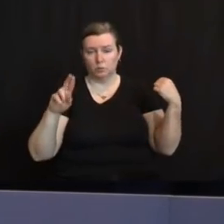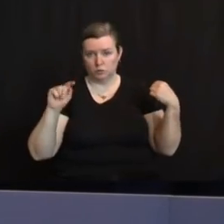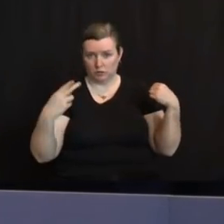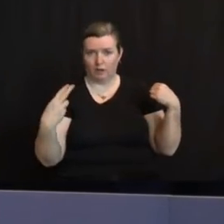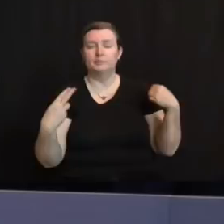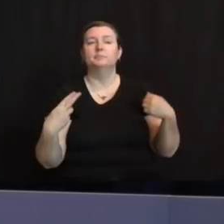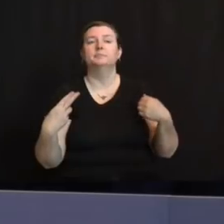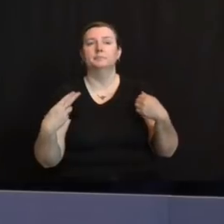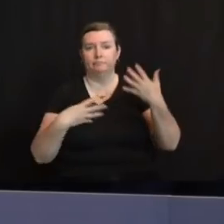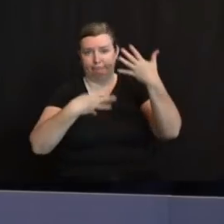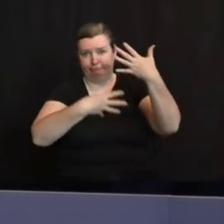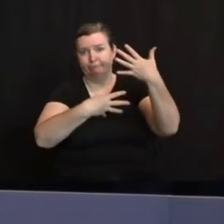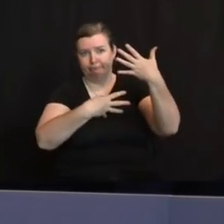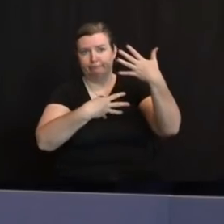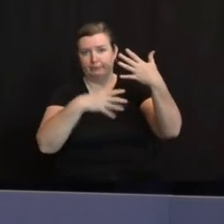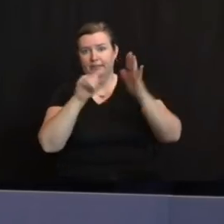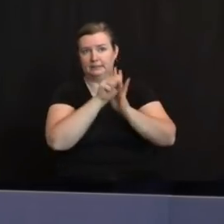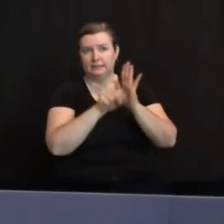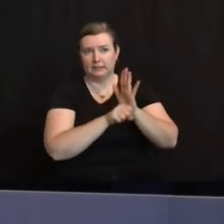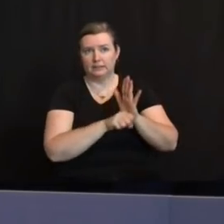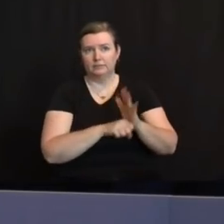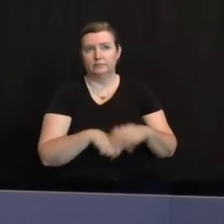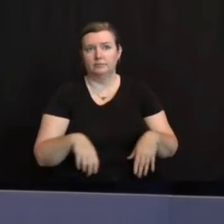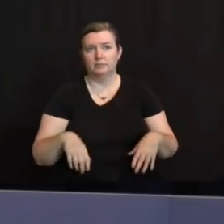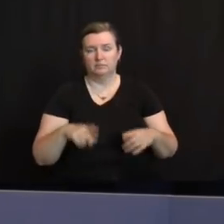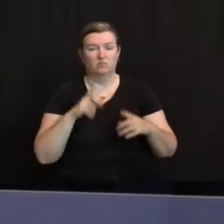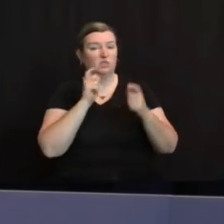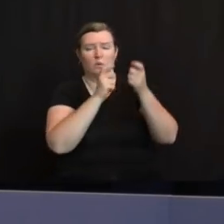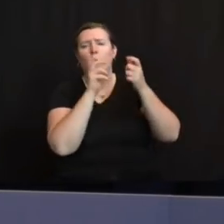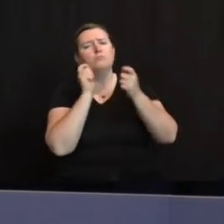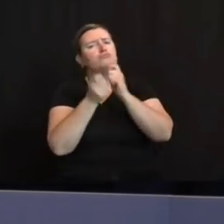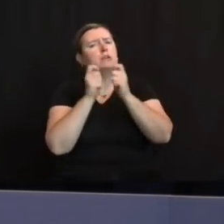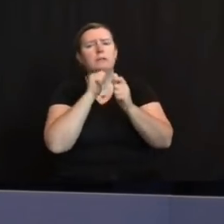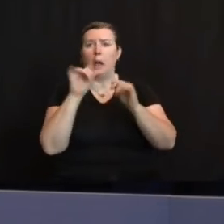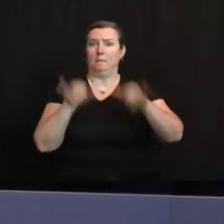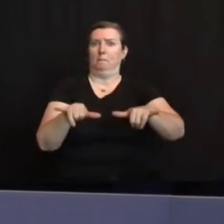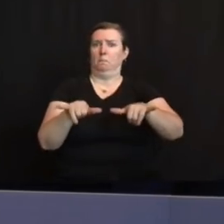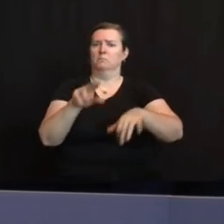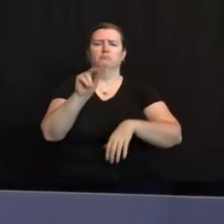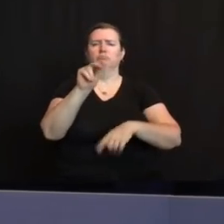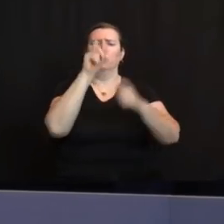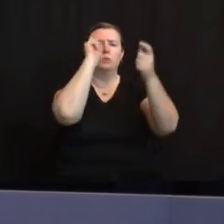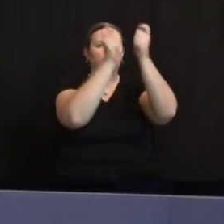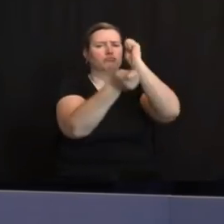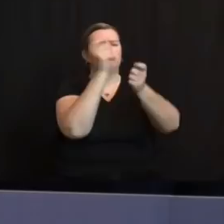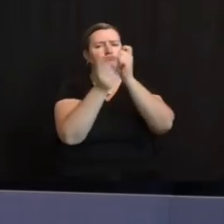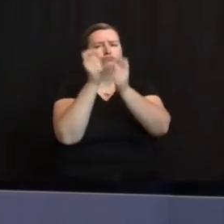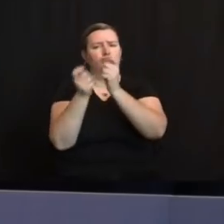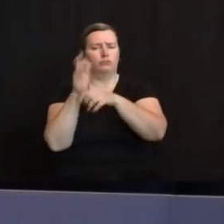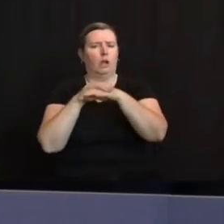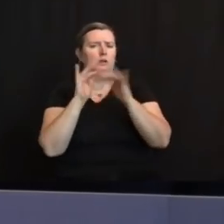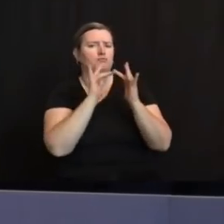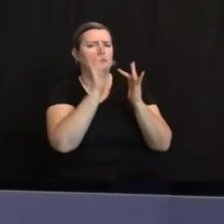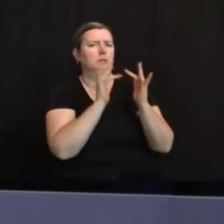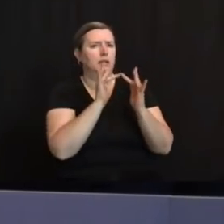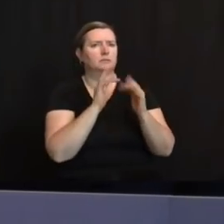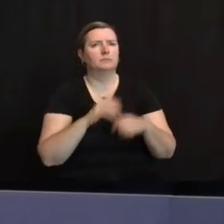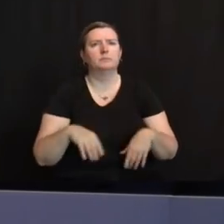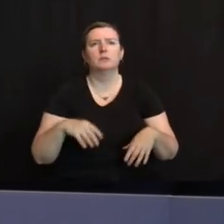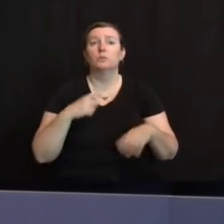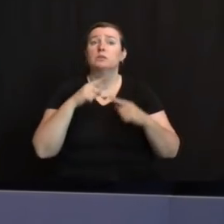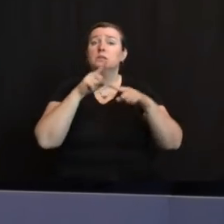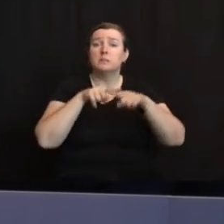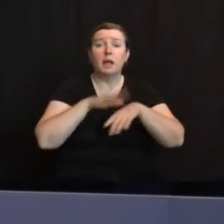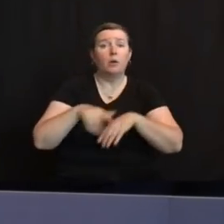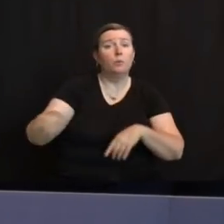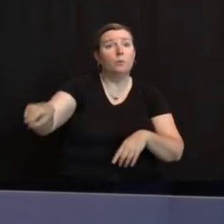of states is fluid and will be updated weekly. New Jersey is relying on individuals to do the right